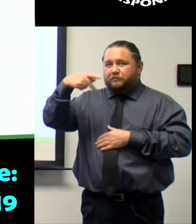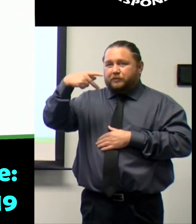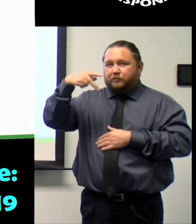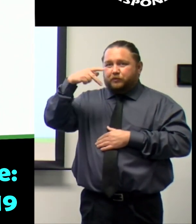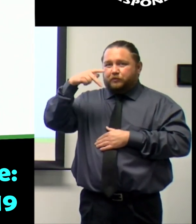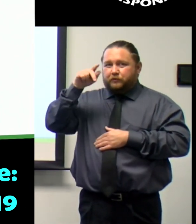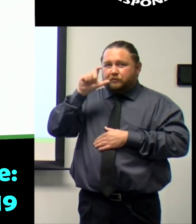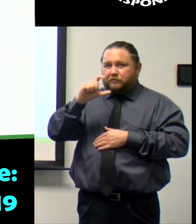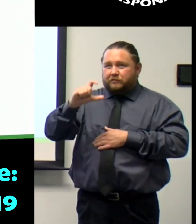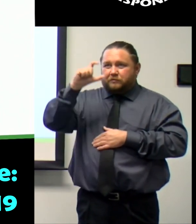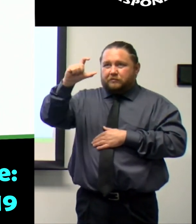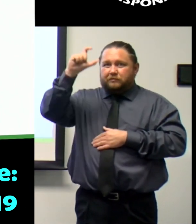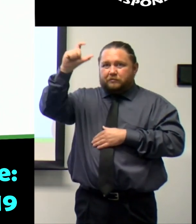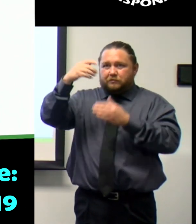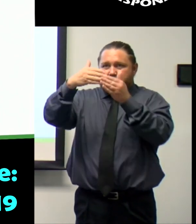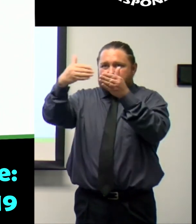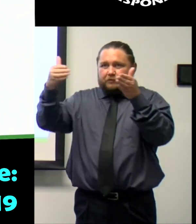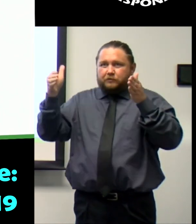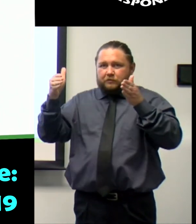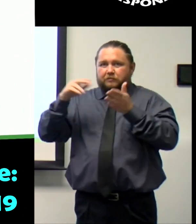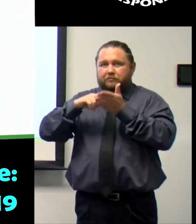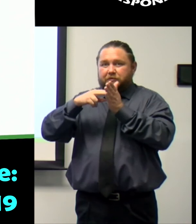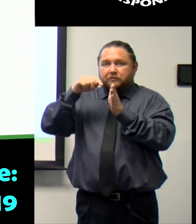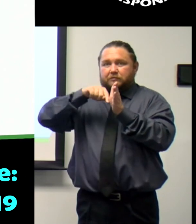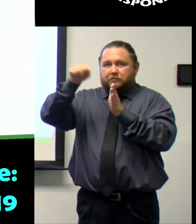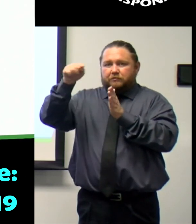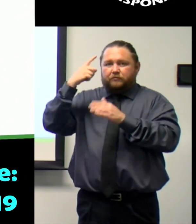section of Main Street have been